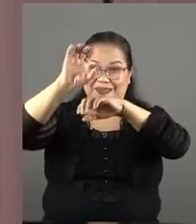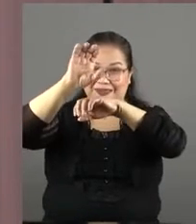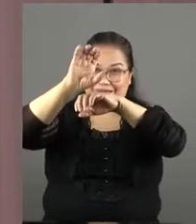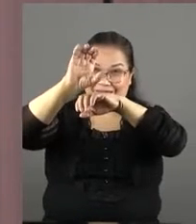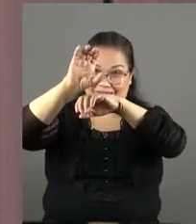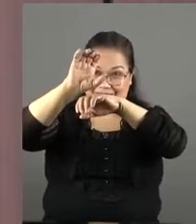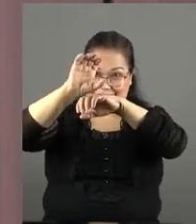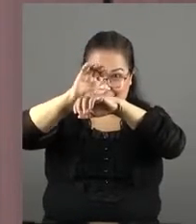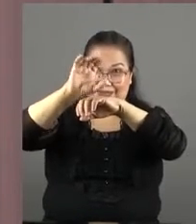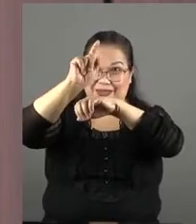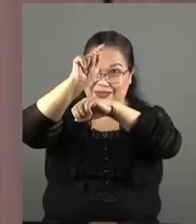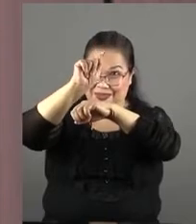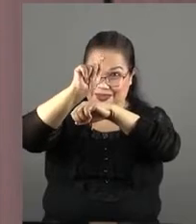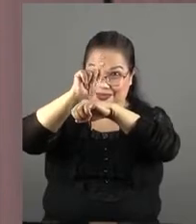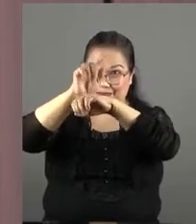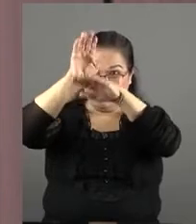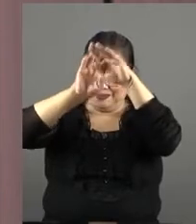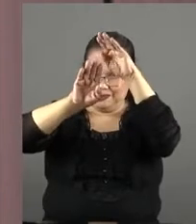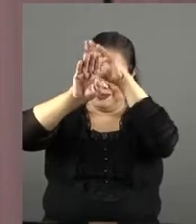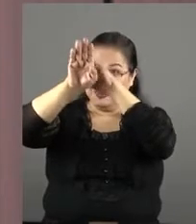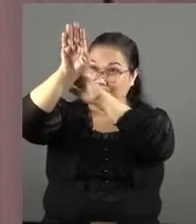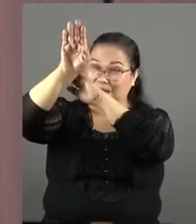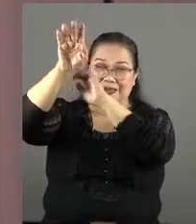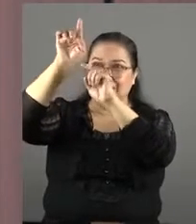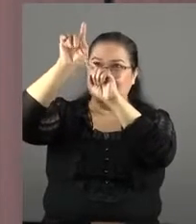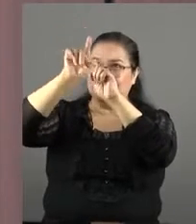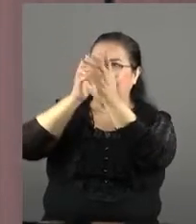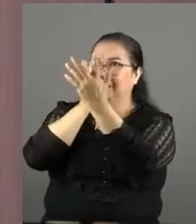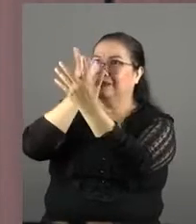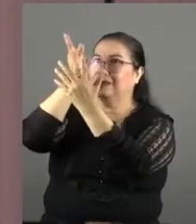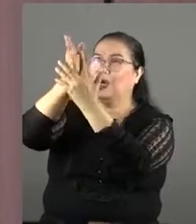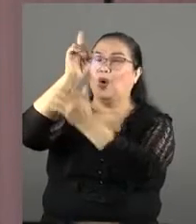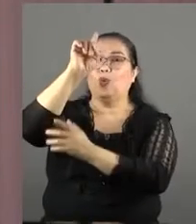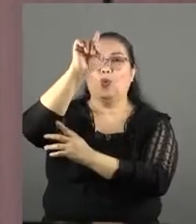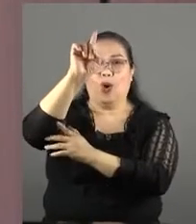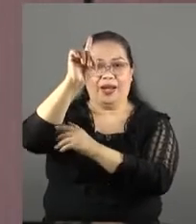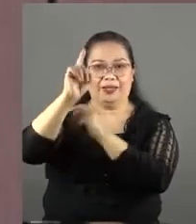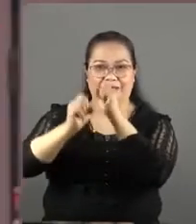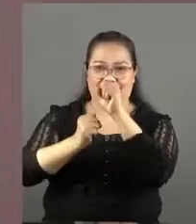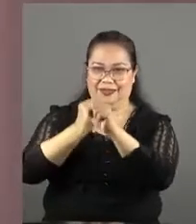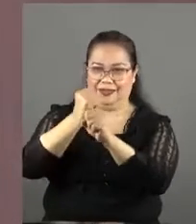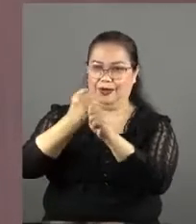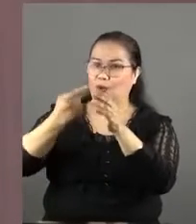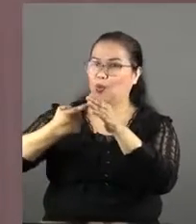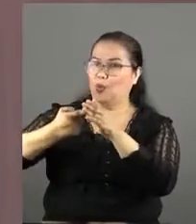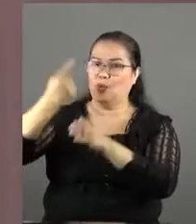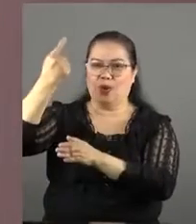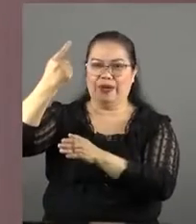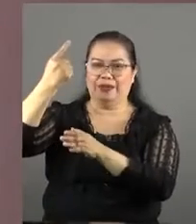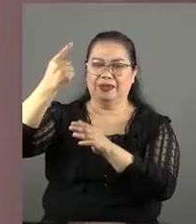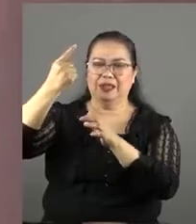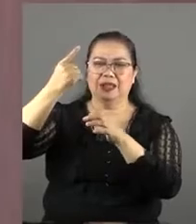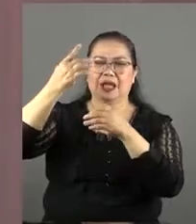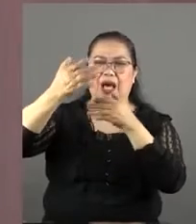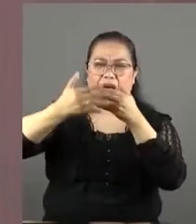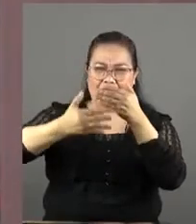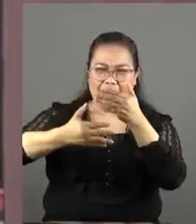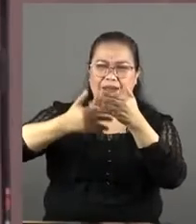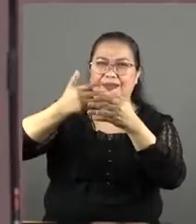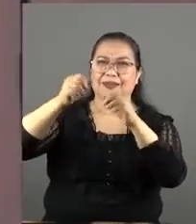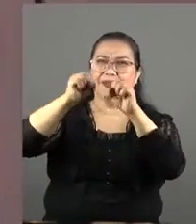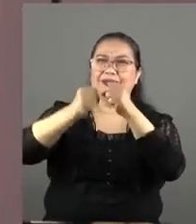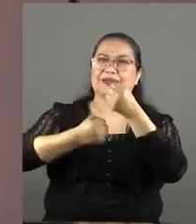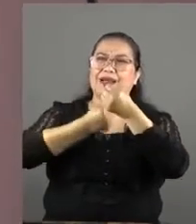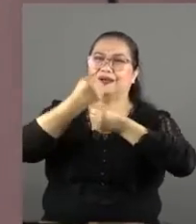heaven. The high priest could not go there except once a year. And he had to go through such an elaborate ritual of